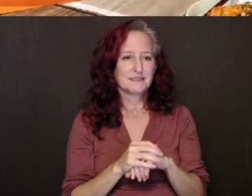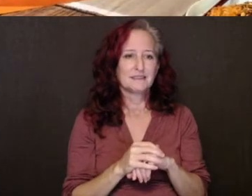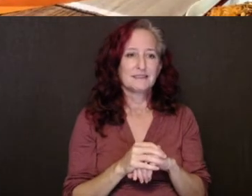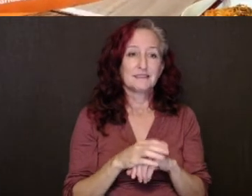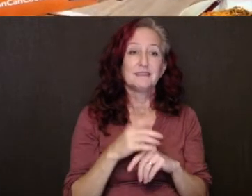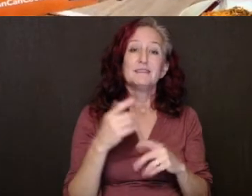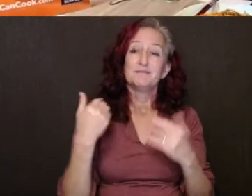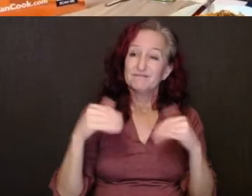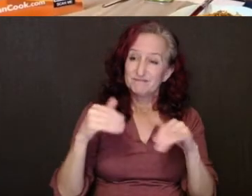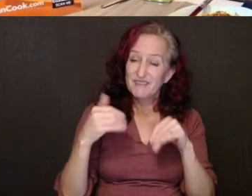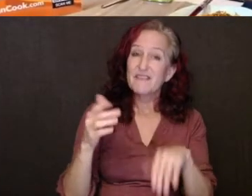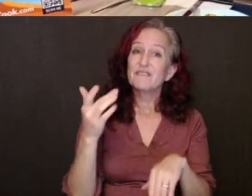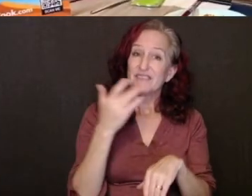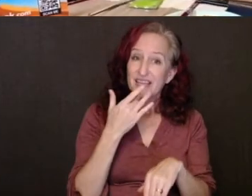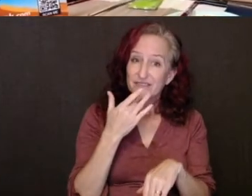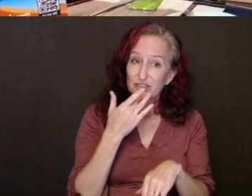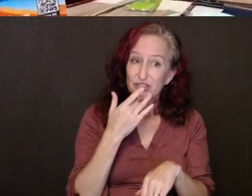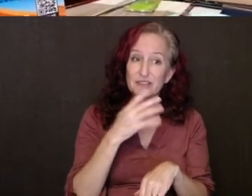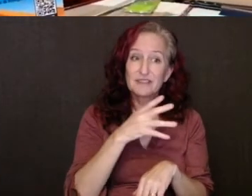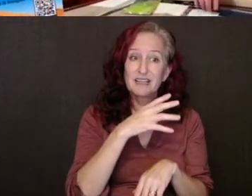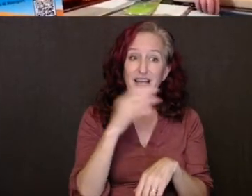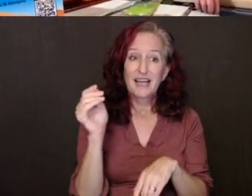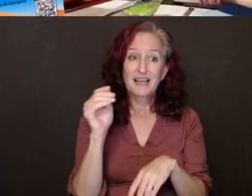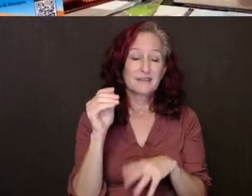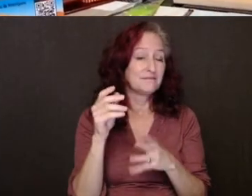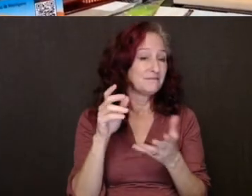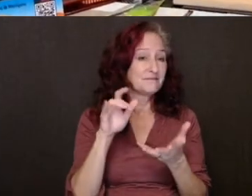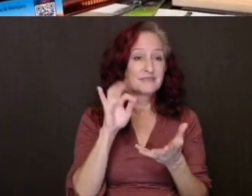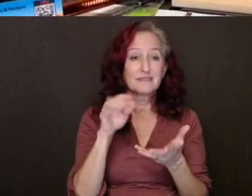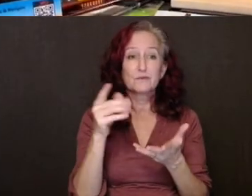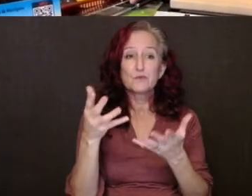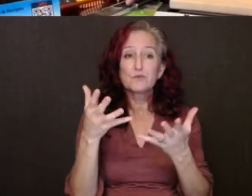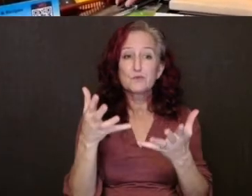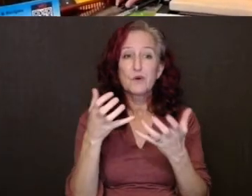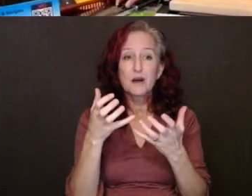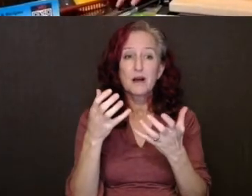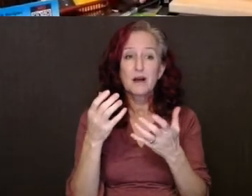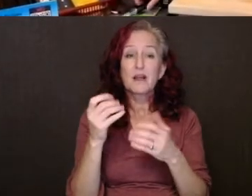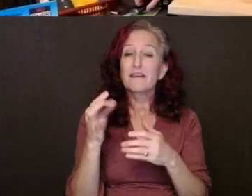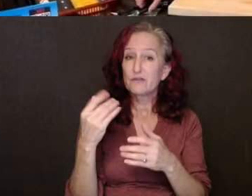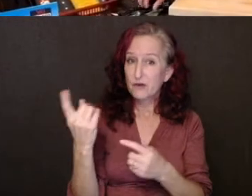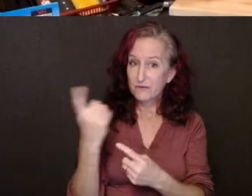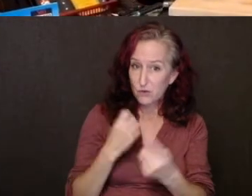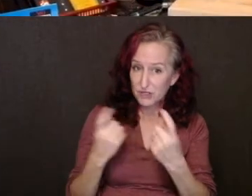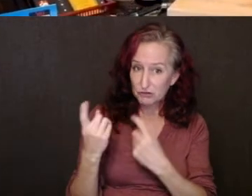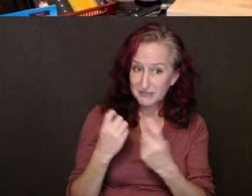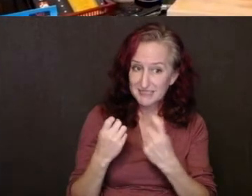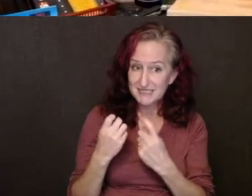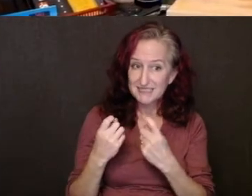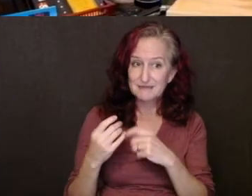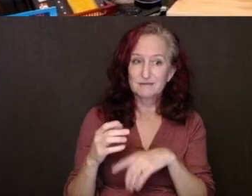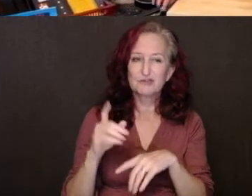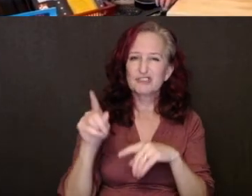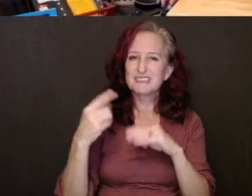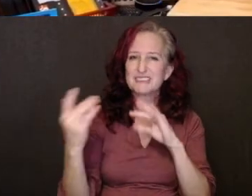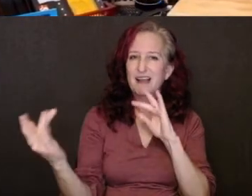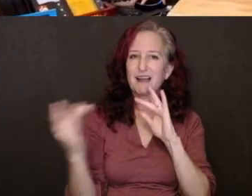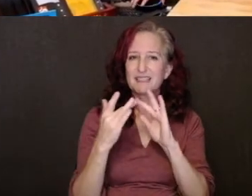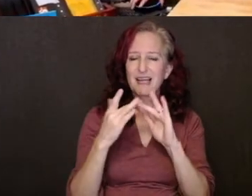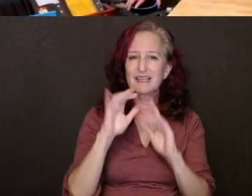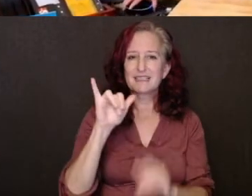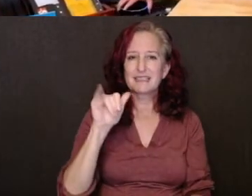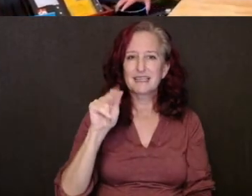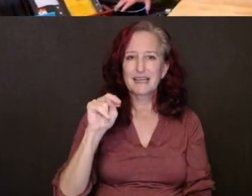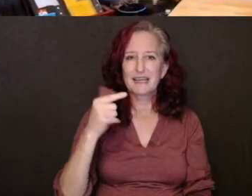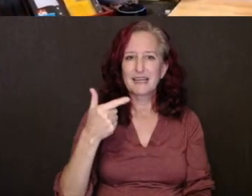Does anyone have a question for Chef? I love all the texture and flavors that are in that dish. The pistachios